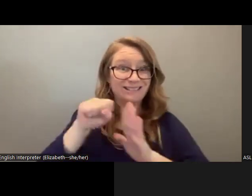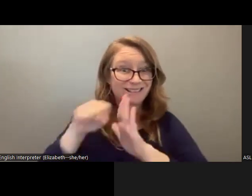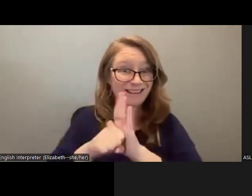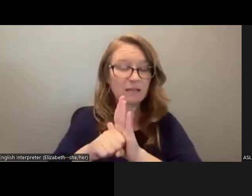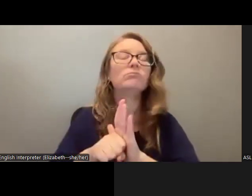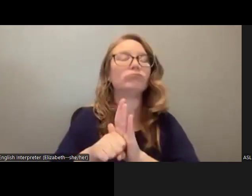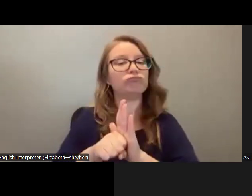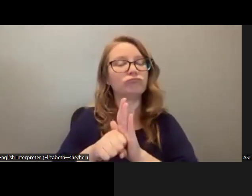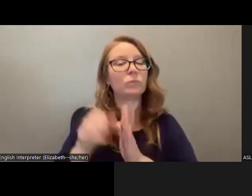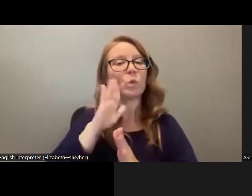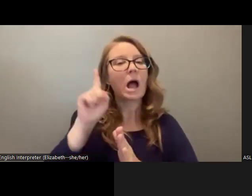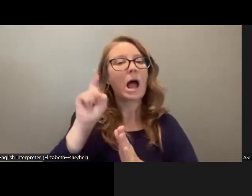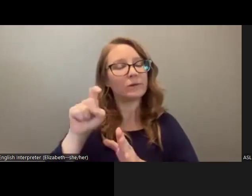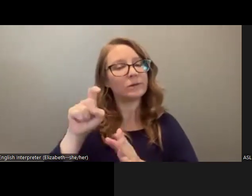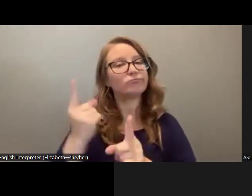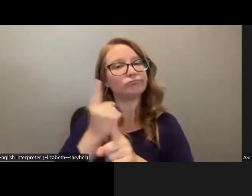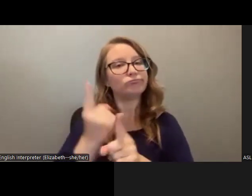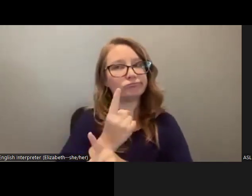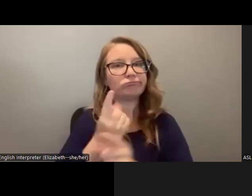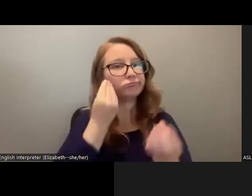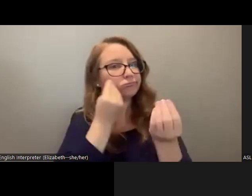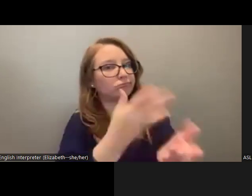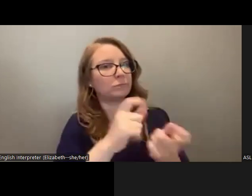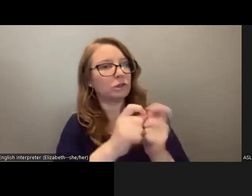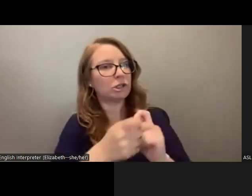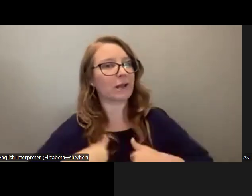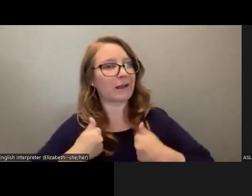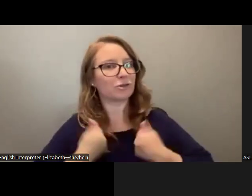their normal process, whether it's through um,